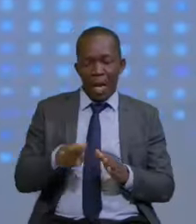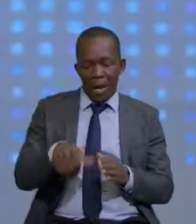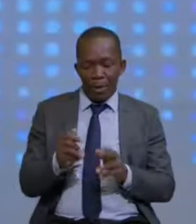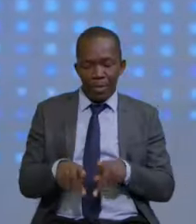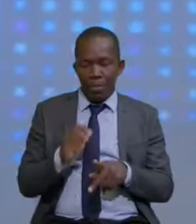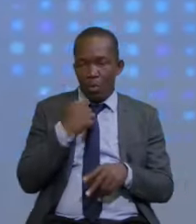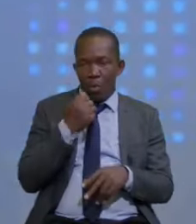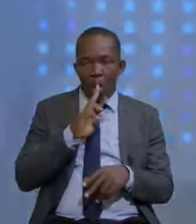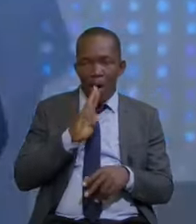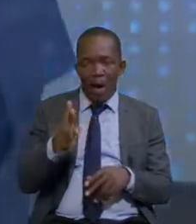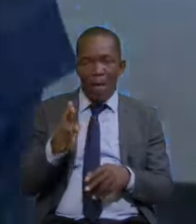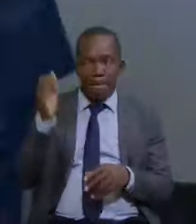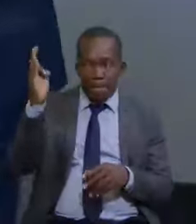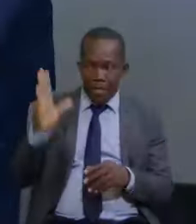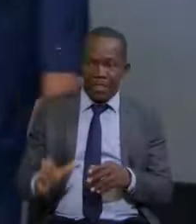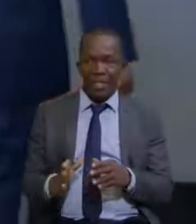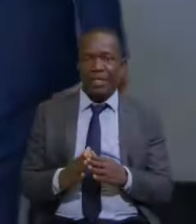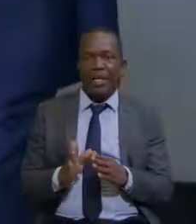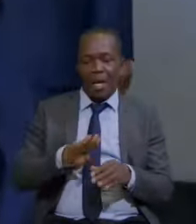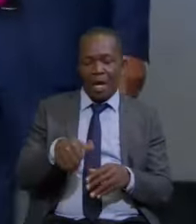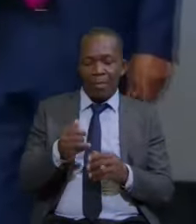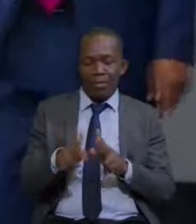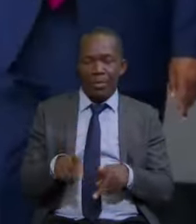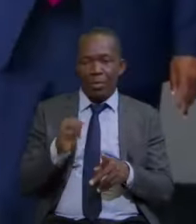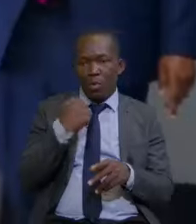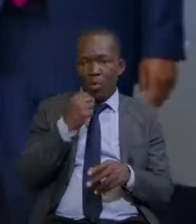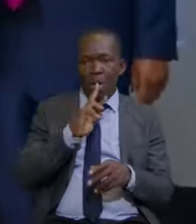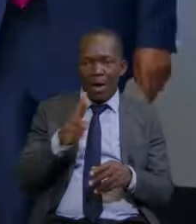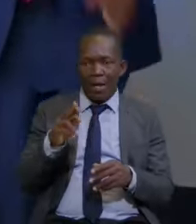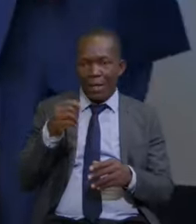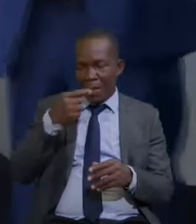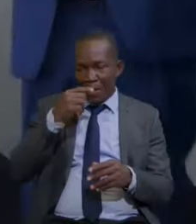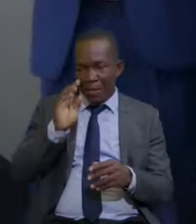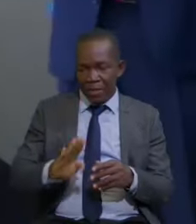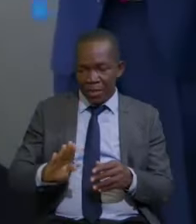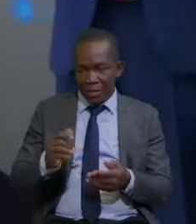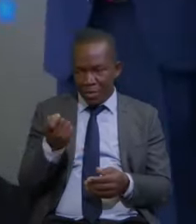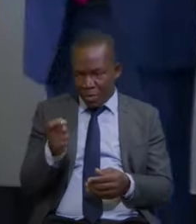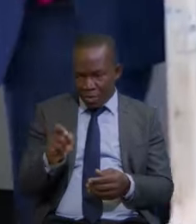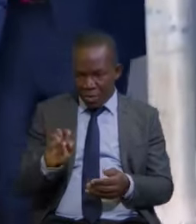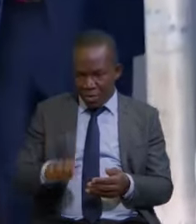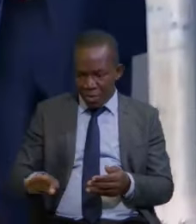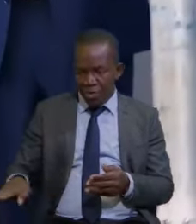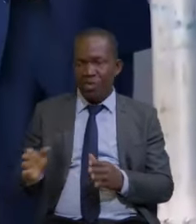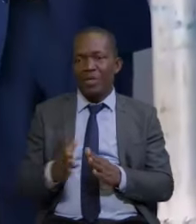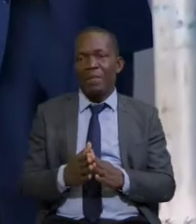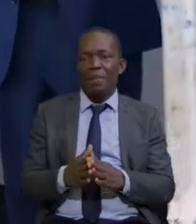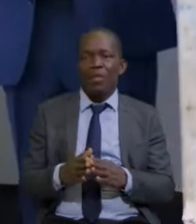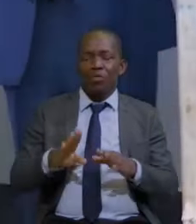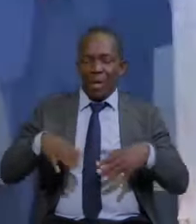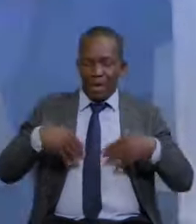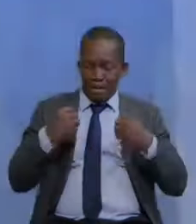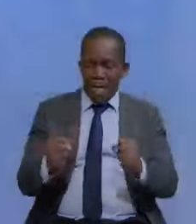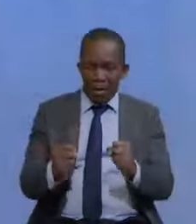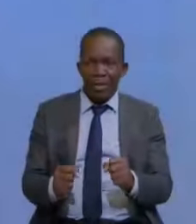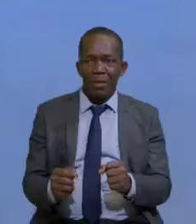If the little children are to be so empowered, so enabled and so energized that